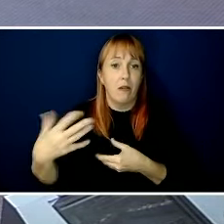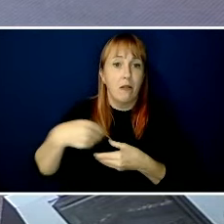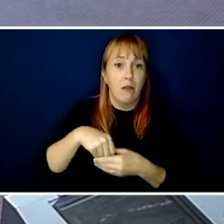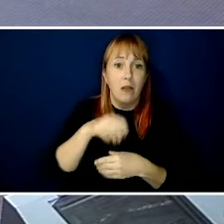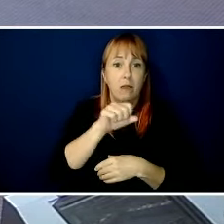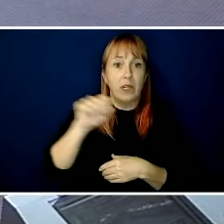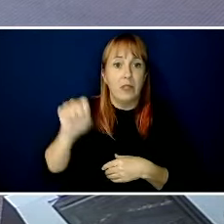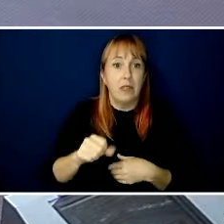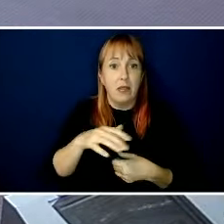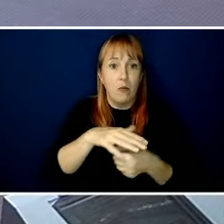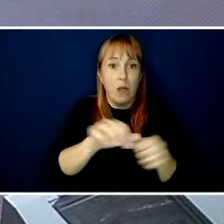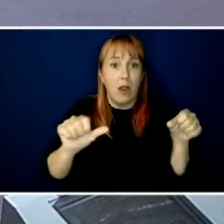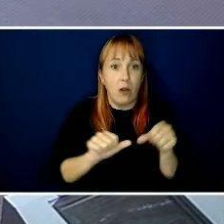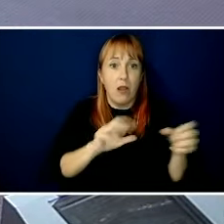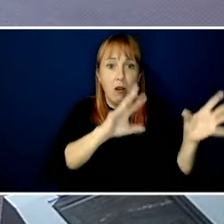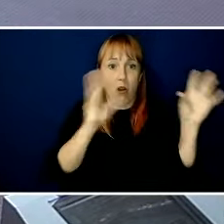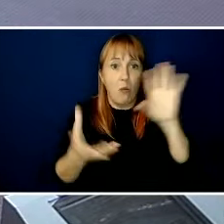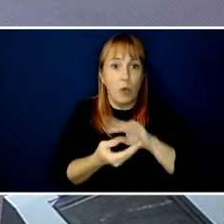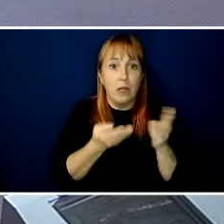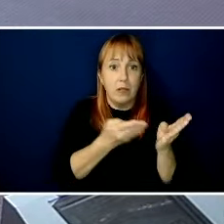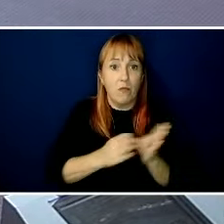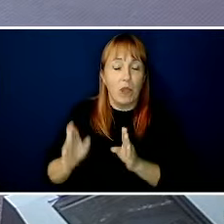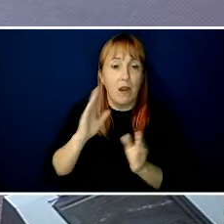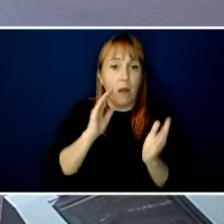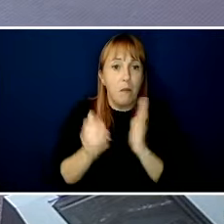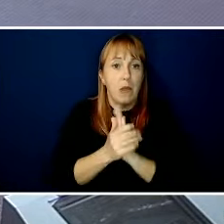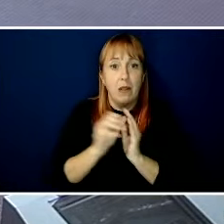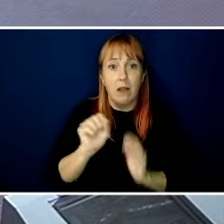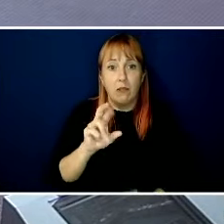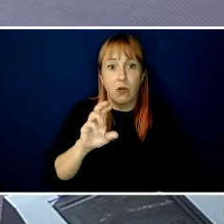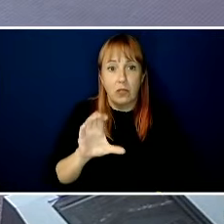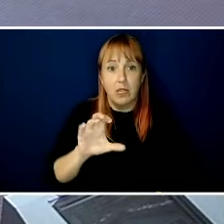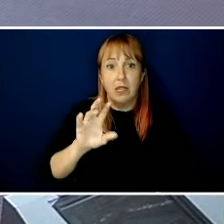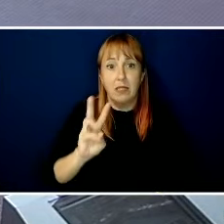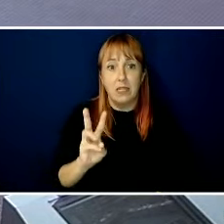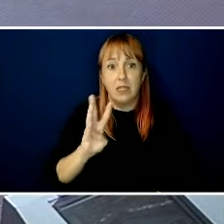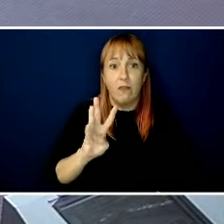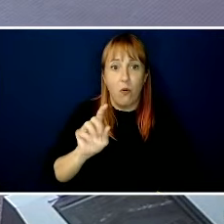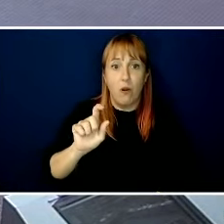Area Comprehensive Plan, and amending SRC